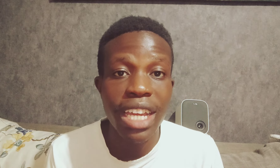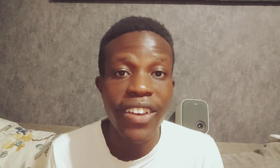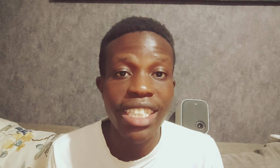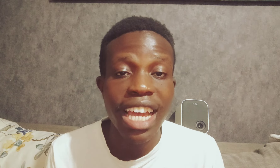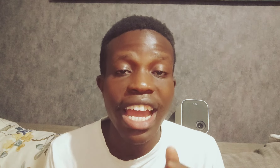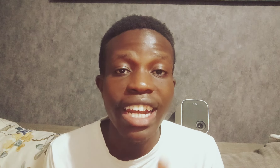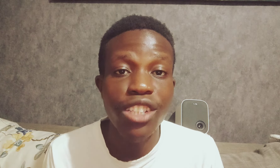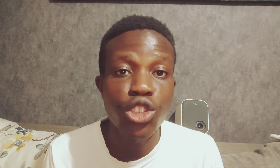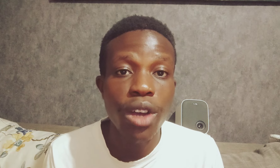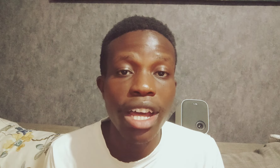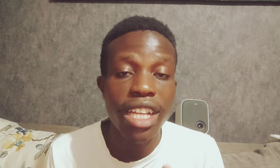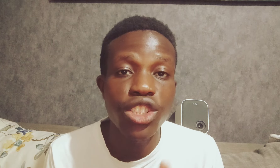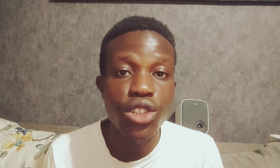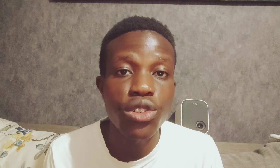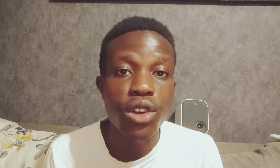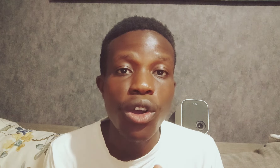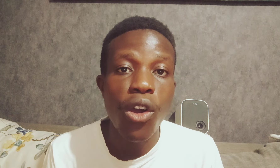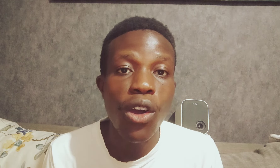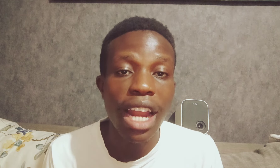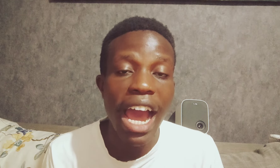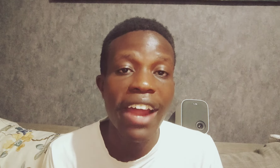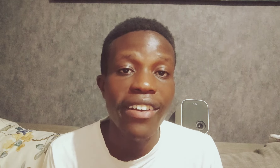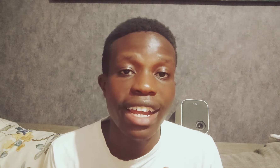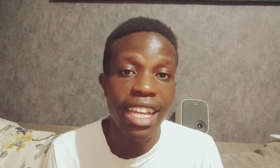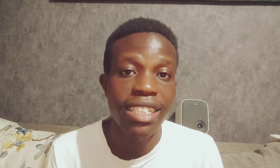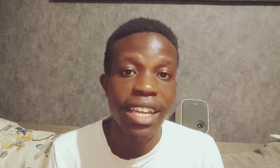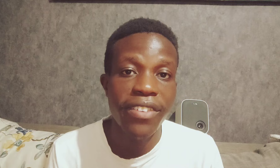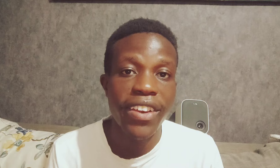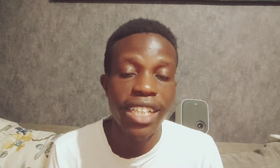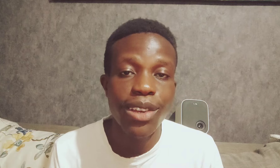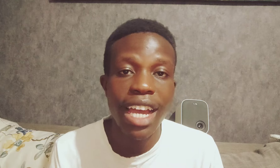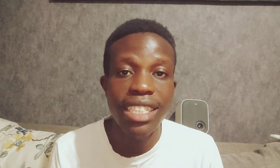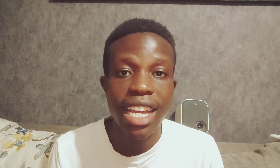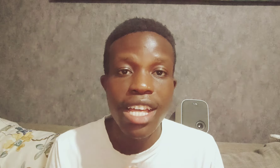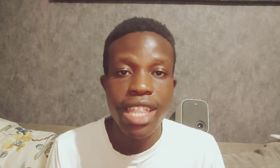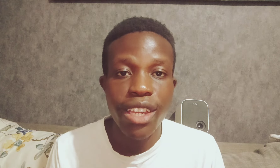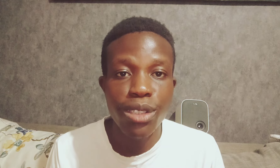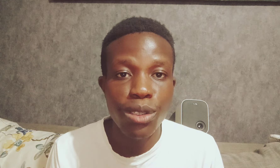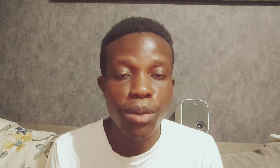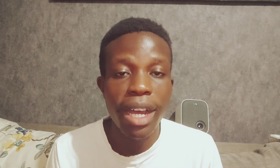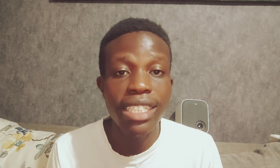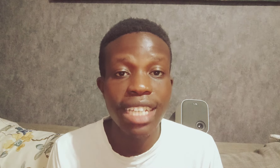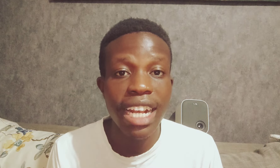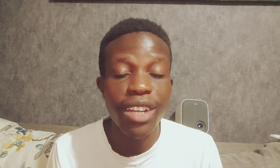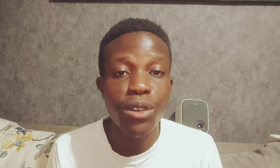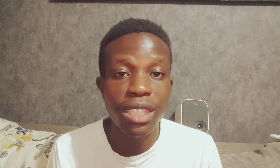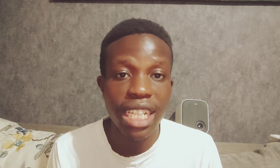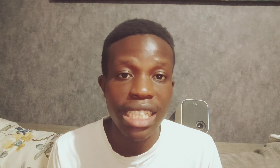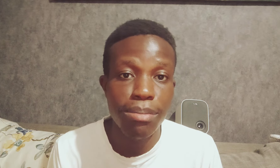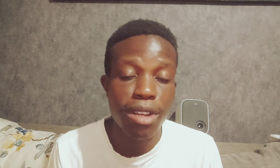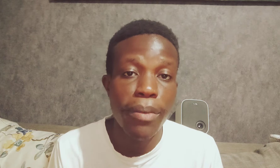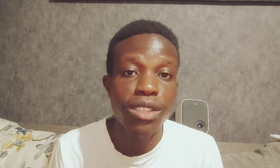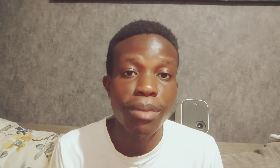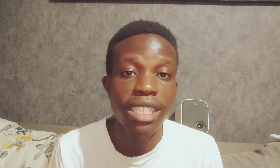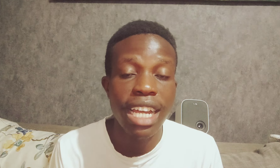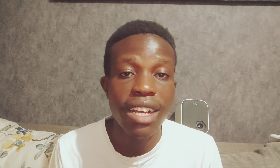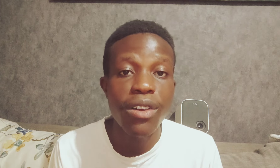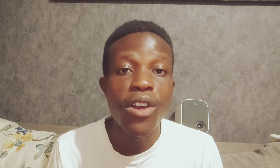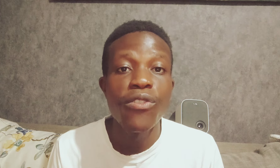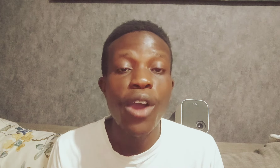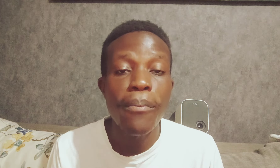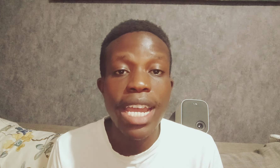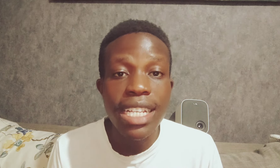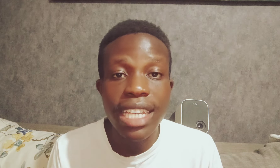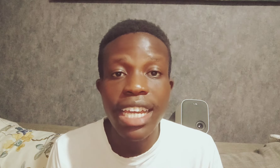from those areas and ensure that you all are in a safe area. So guys, thank you so much. Kindly do consider subscribing to my